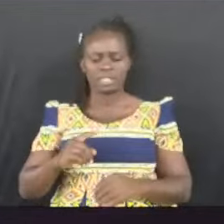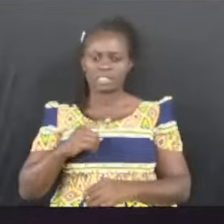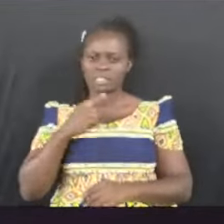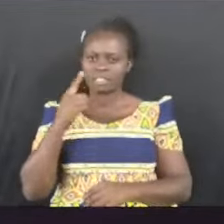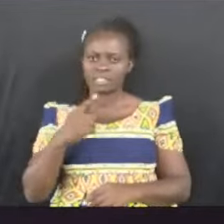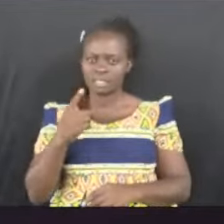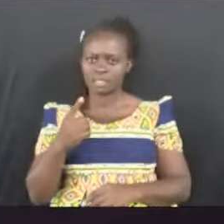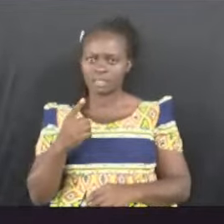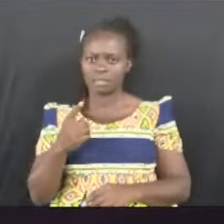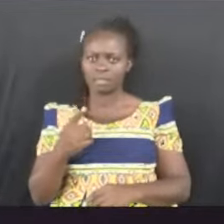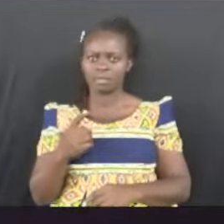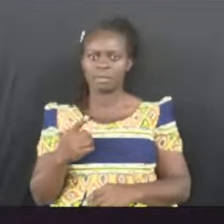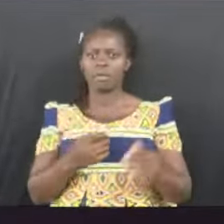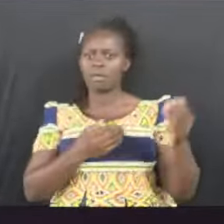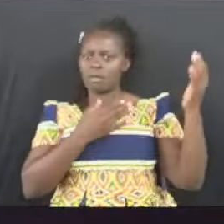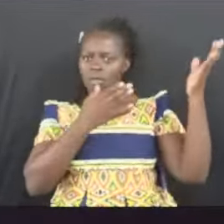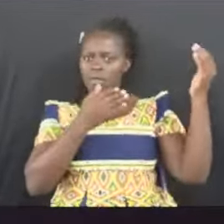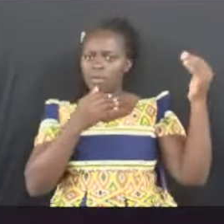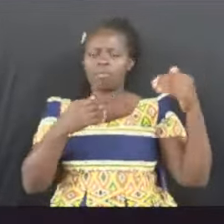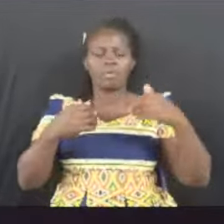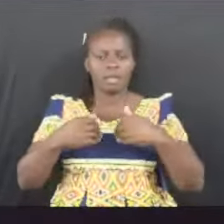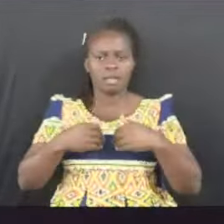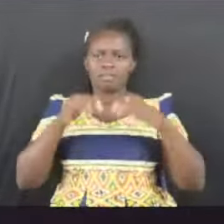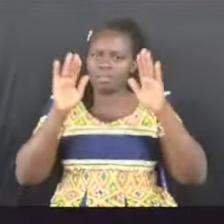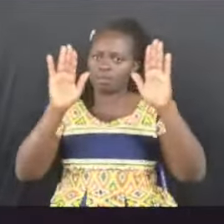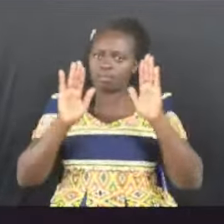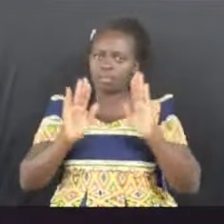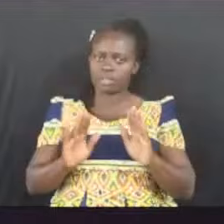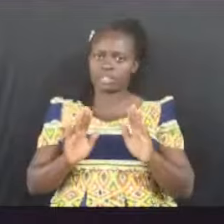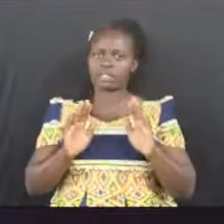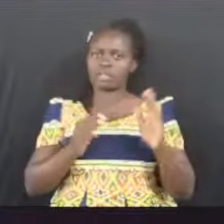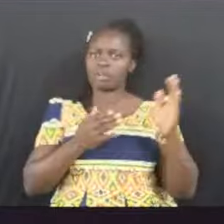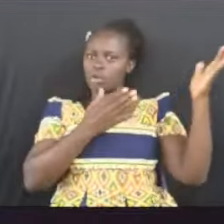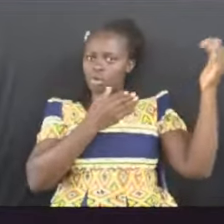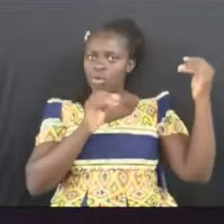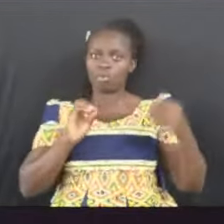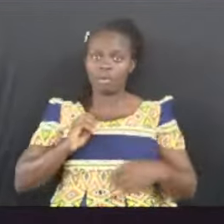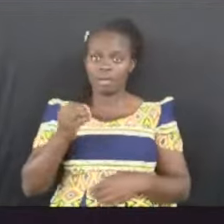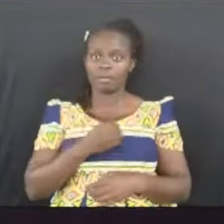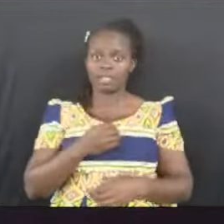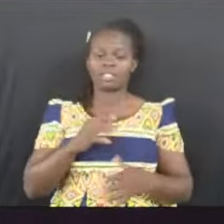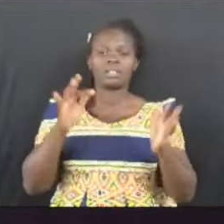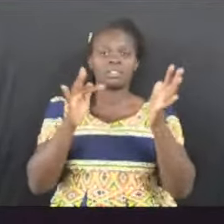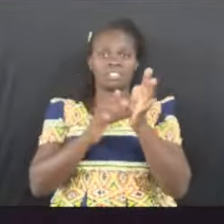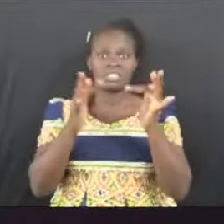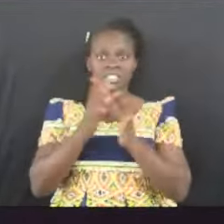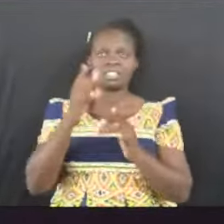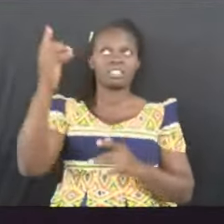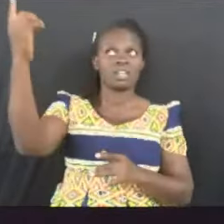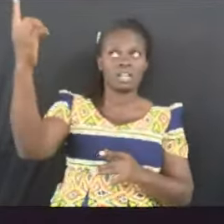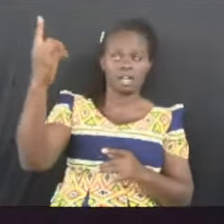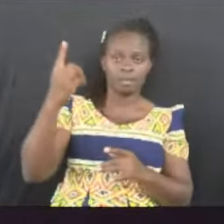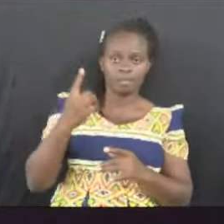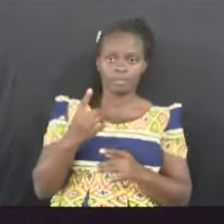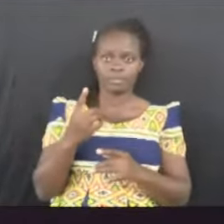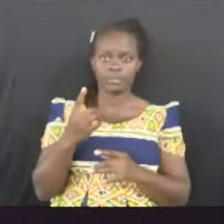hope. Why? Because our hope, Jesus, is coming again. So